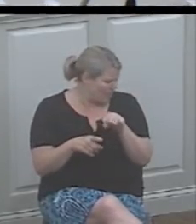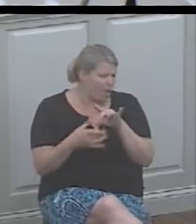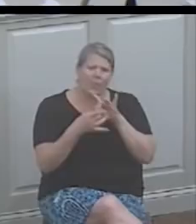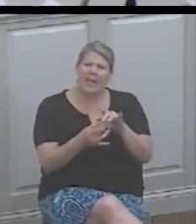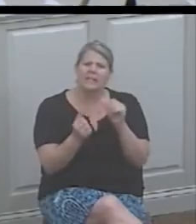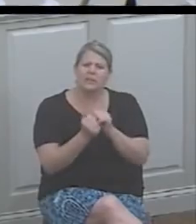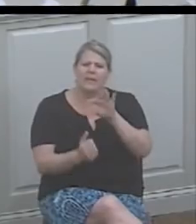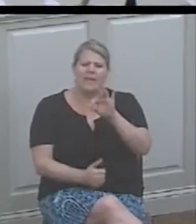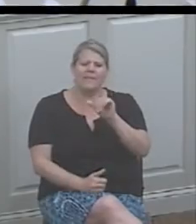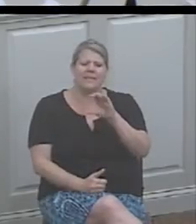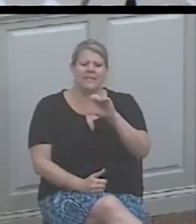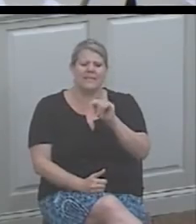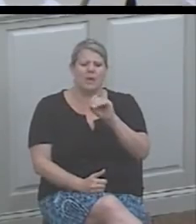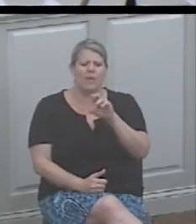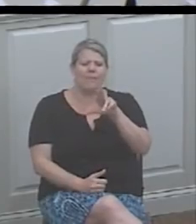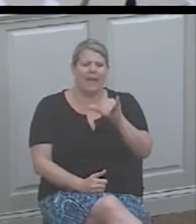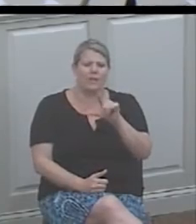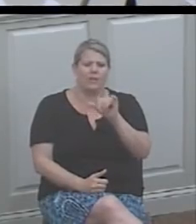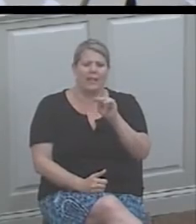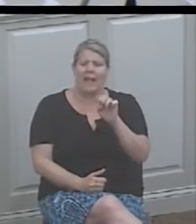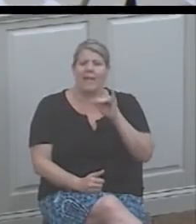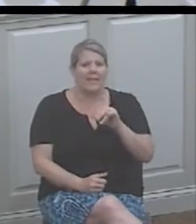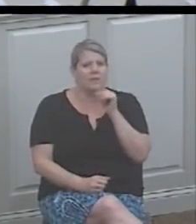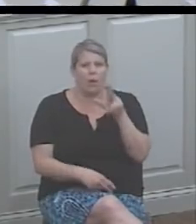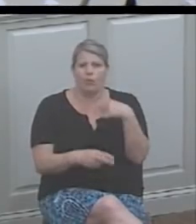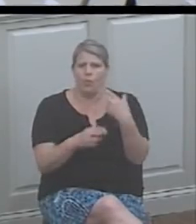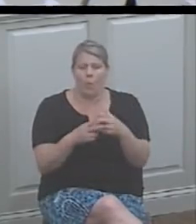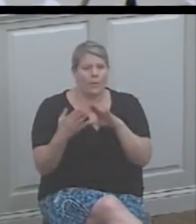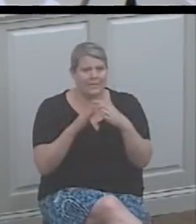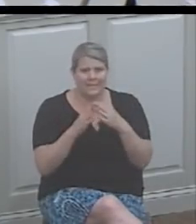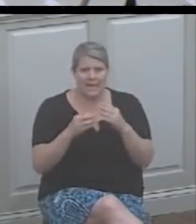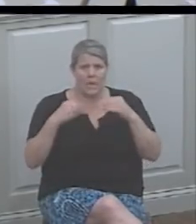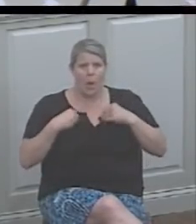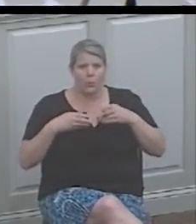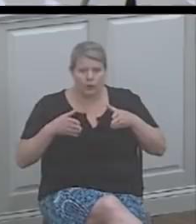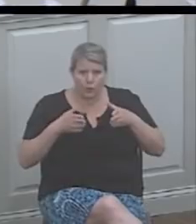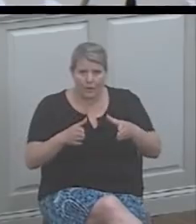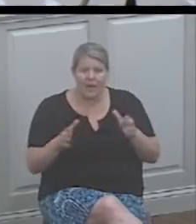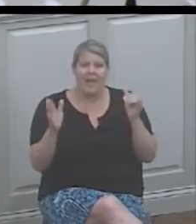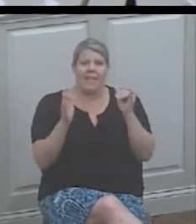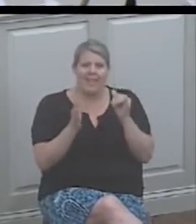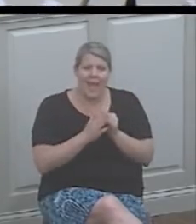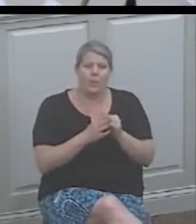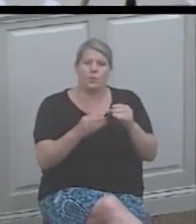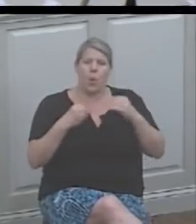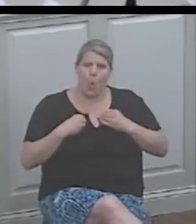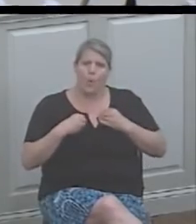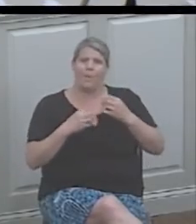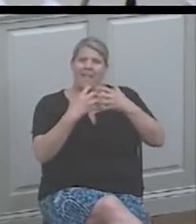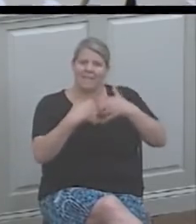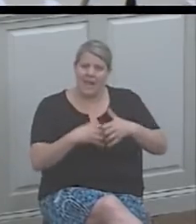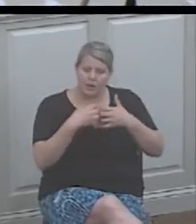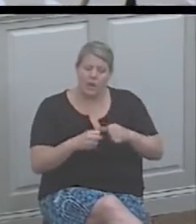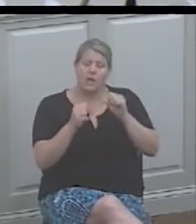Again, in an attempt, that is not a city-owned street at the current time. It was actually a private road of Genesco's Factory Street. So the